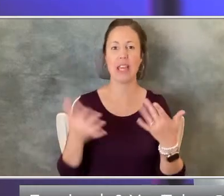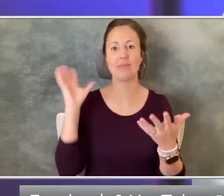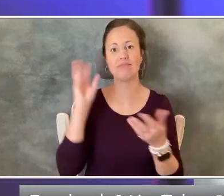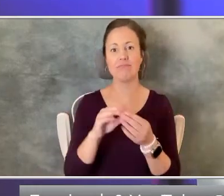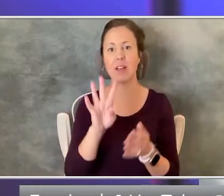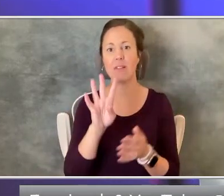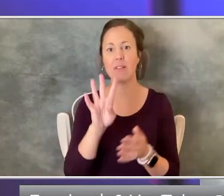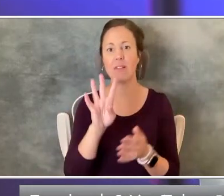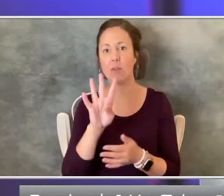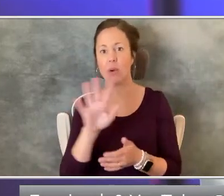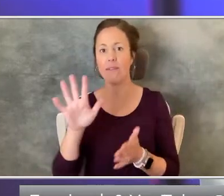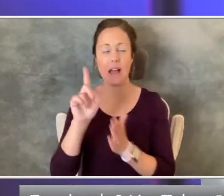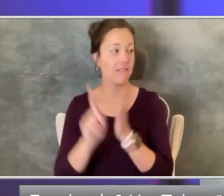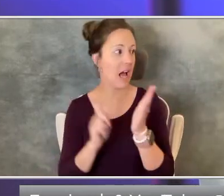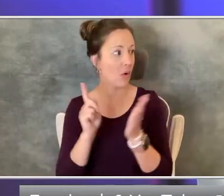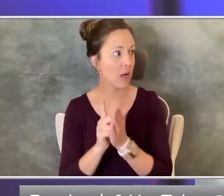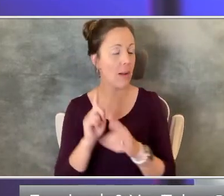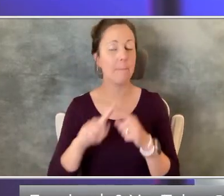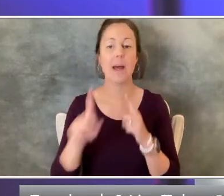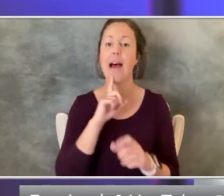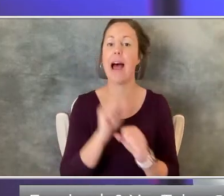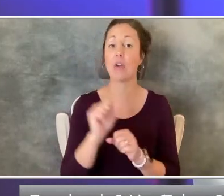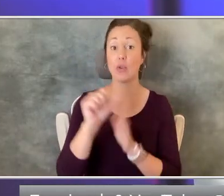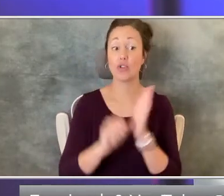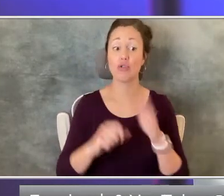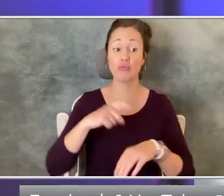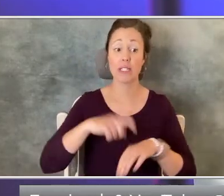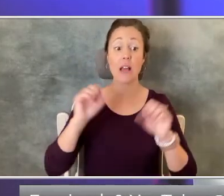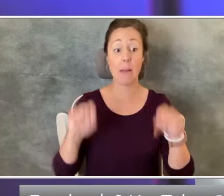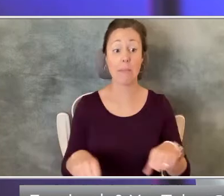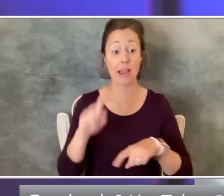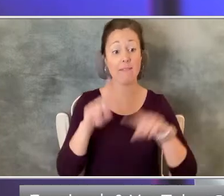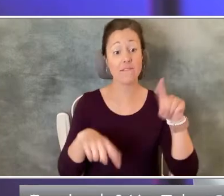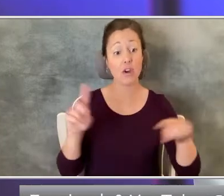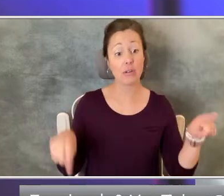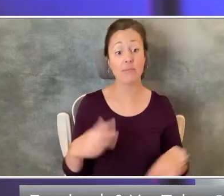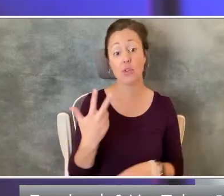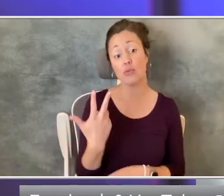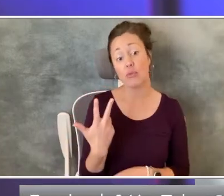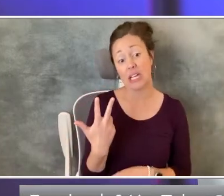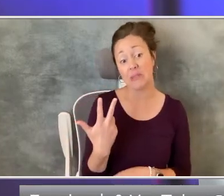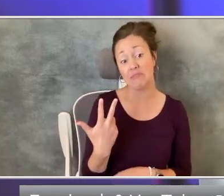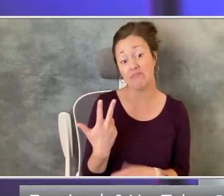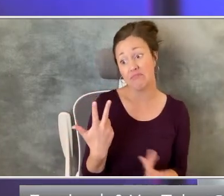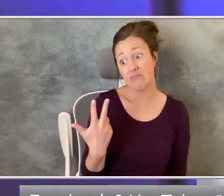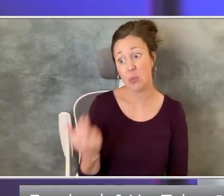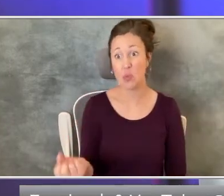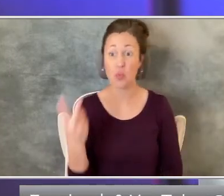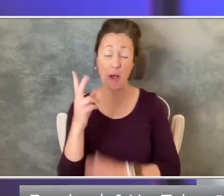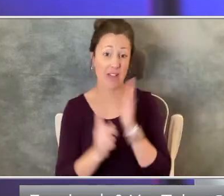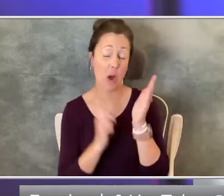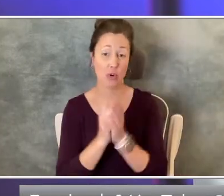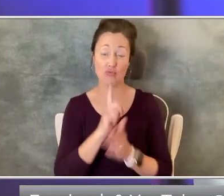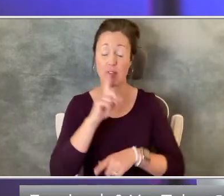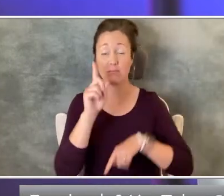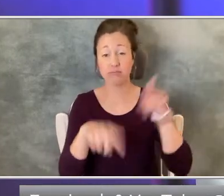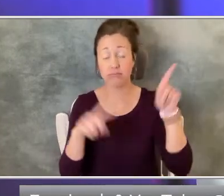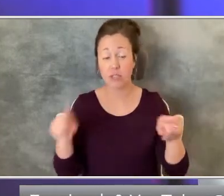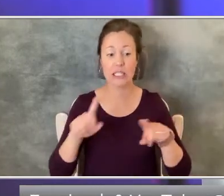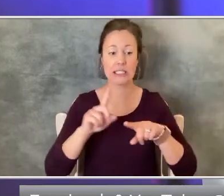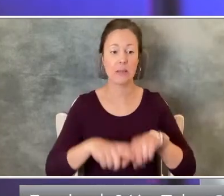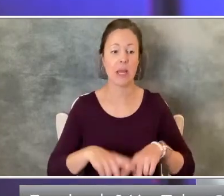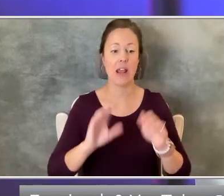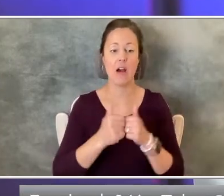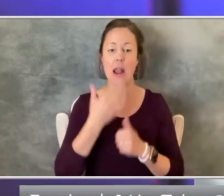surgery time it can vary between 3 hours to 12 hours, depending on how bad the previous